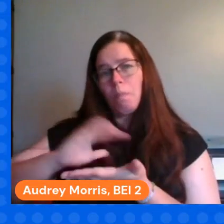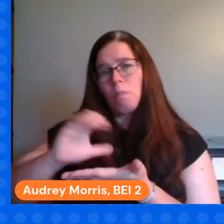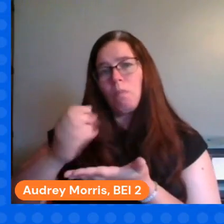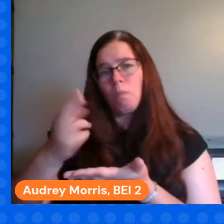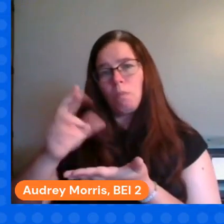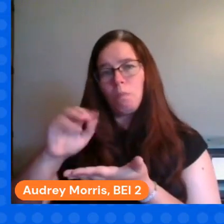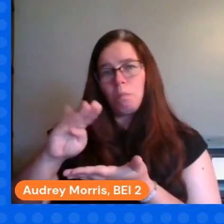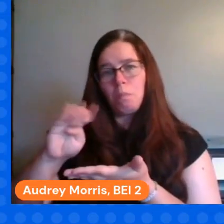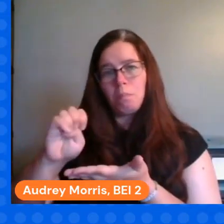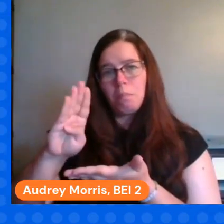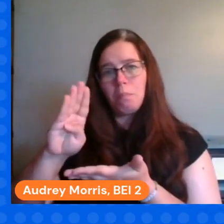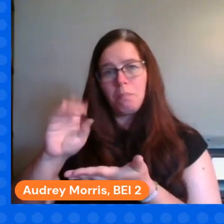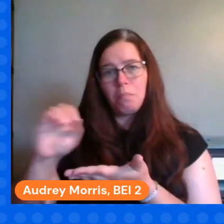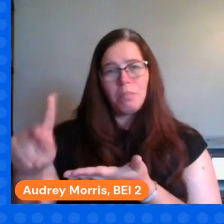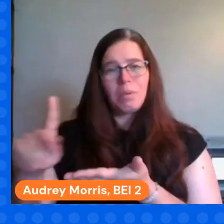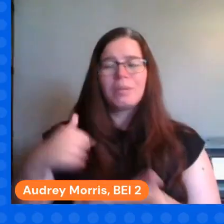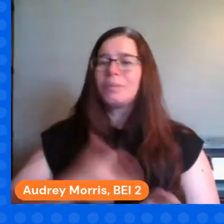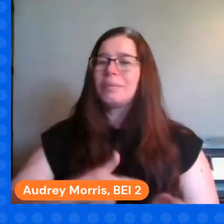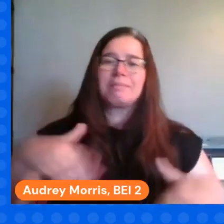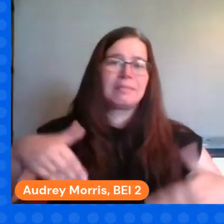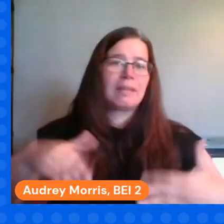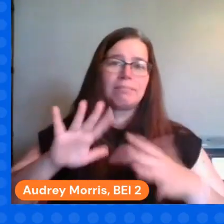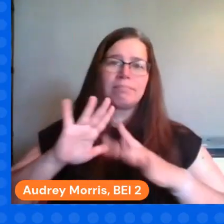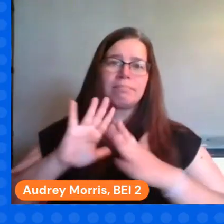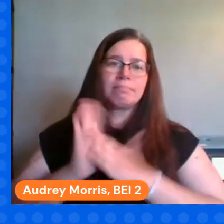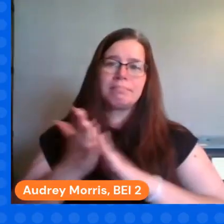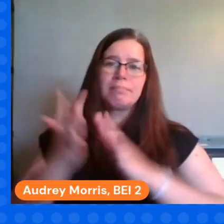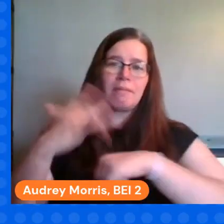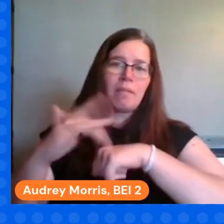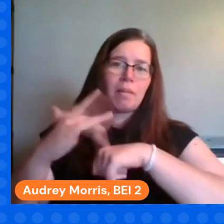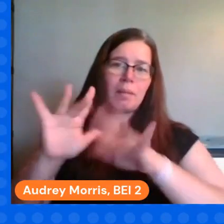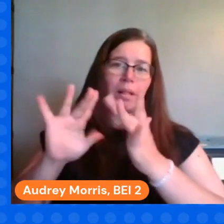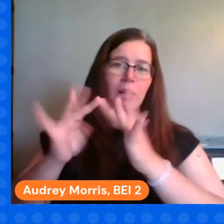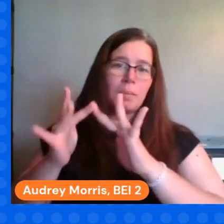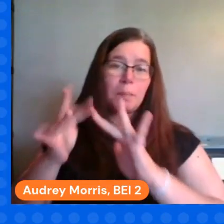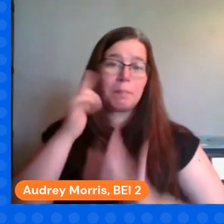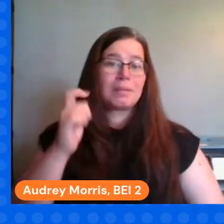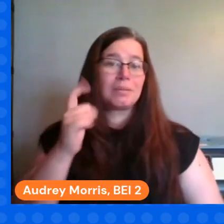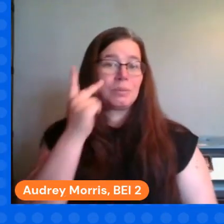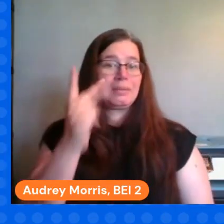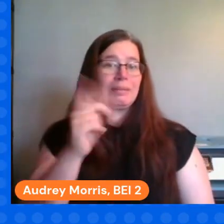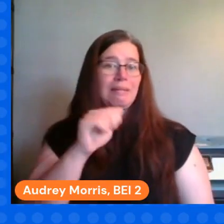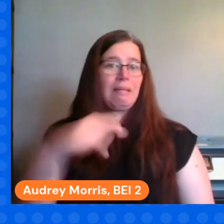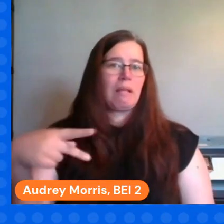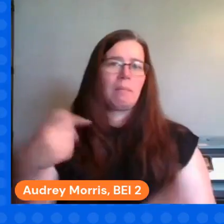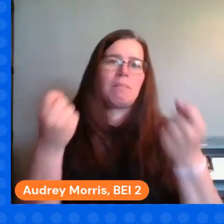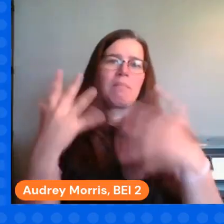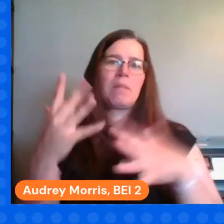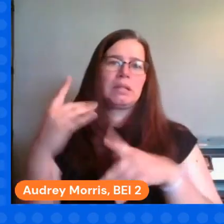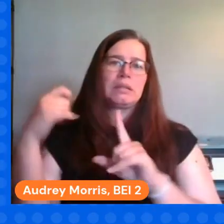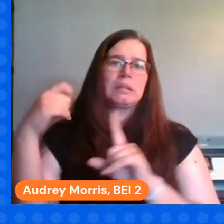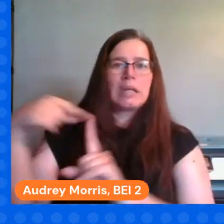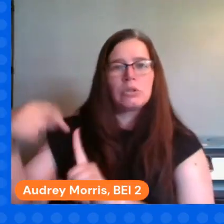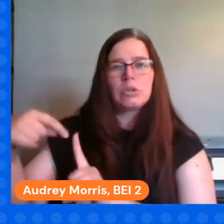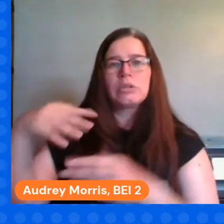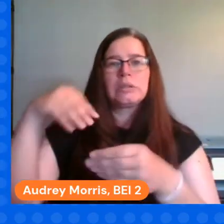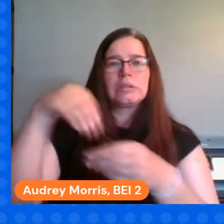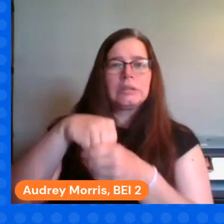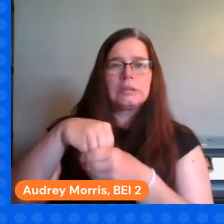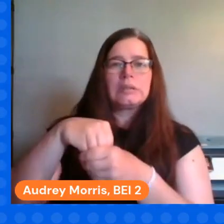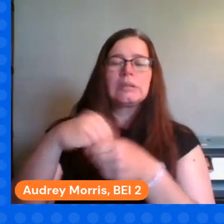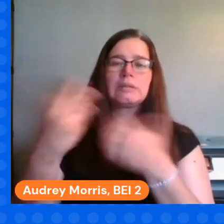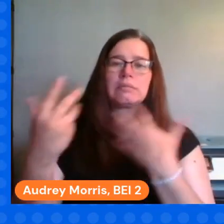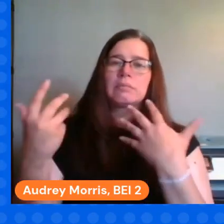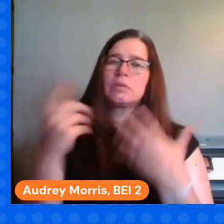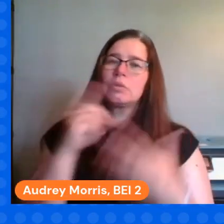extend OctoStudio to the web. One of the reasons being when you see the app, there's so many sensors that are sort of integrated. It's really, it's about